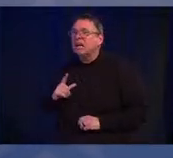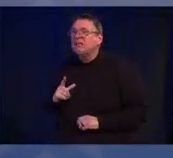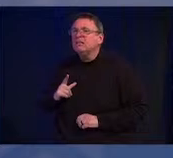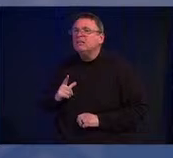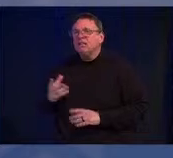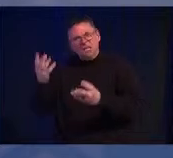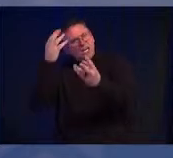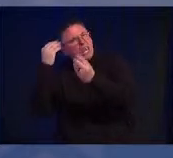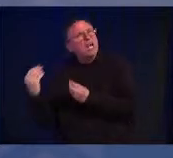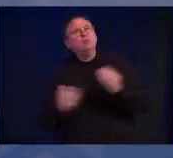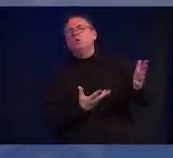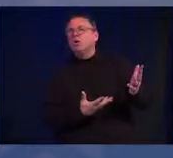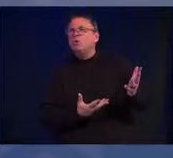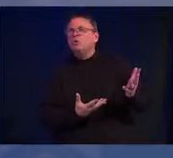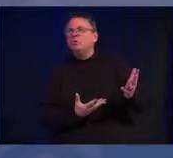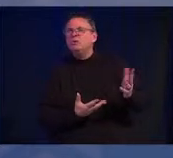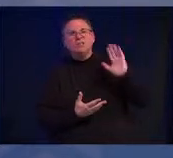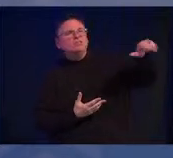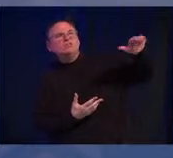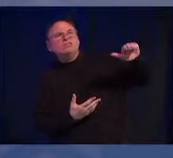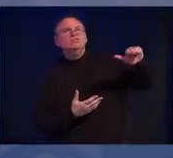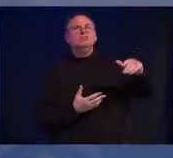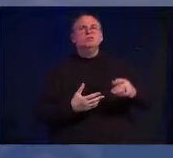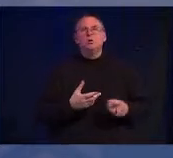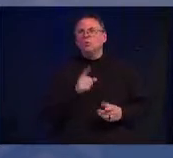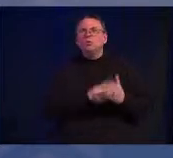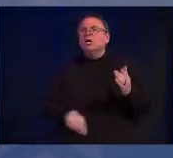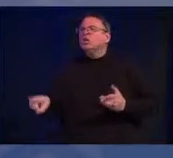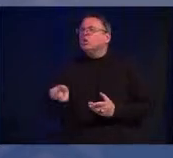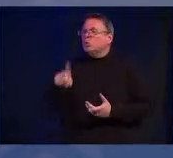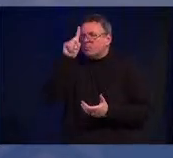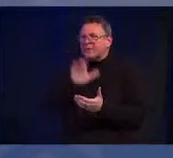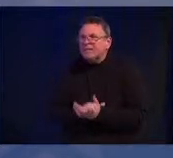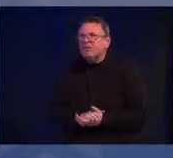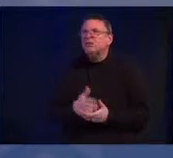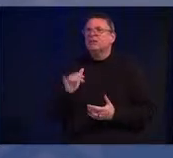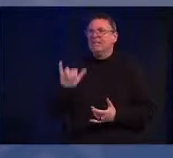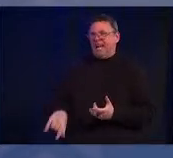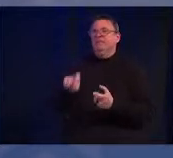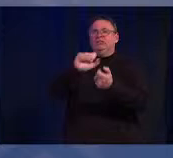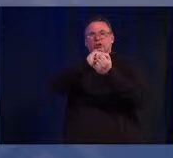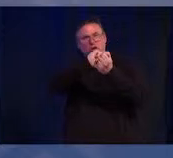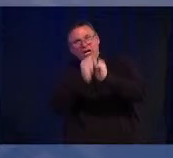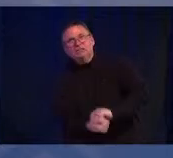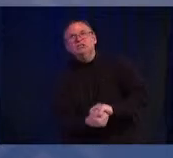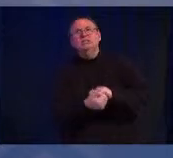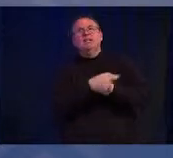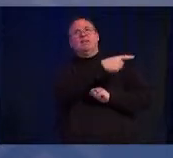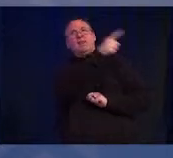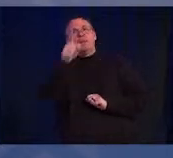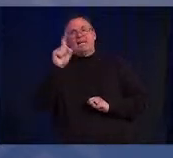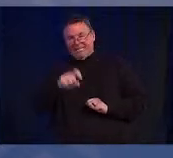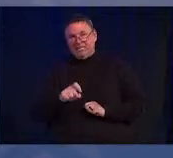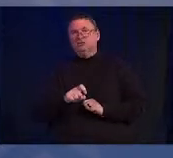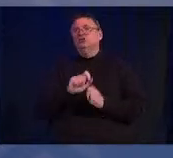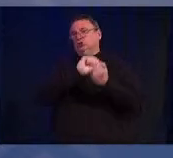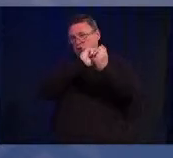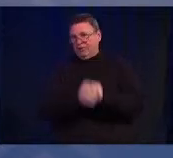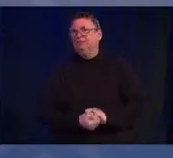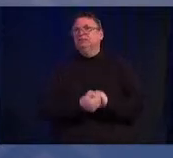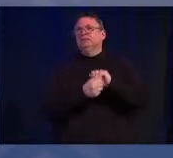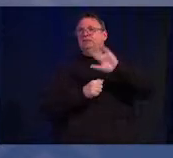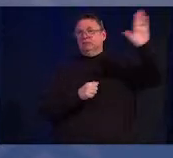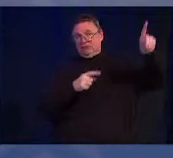know what they believe needs to be changed, if anything, in this law. This is something